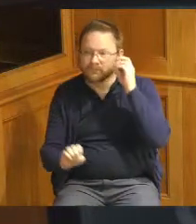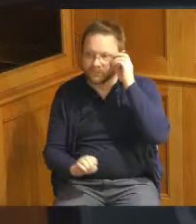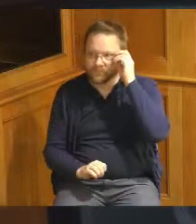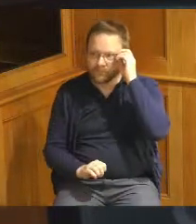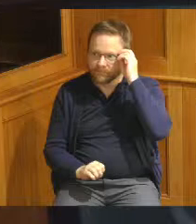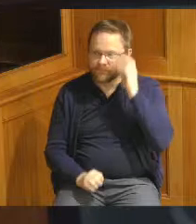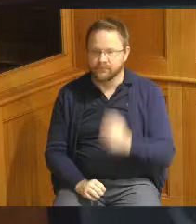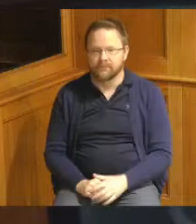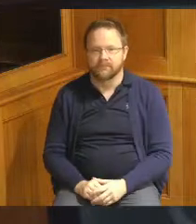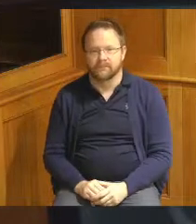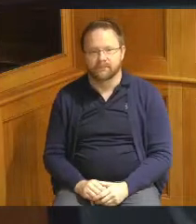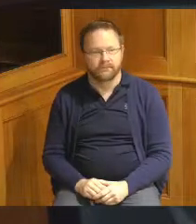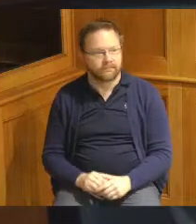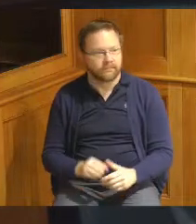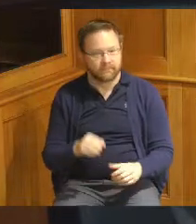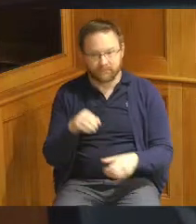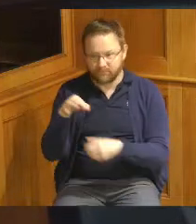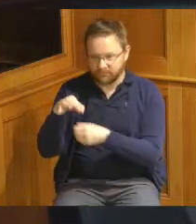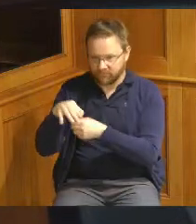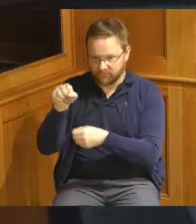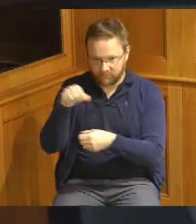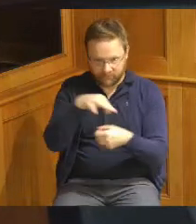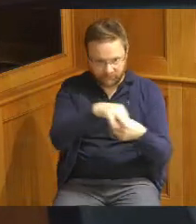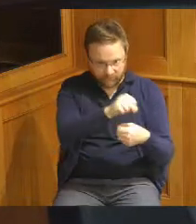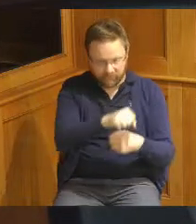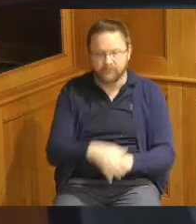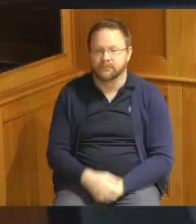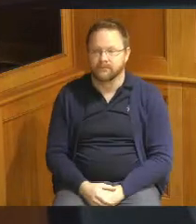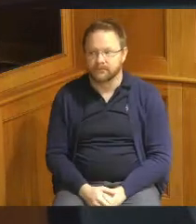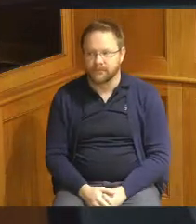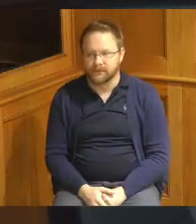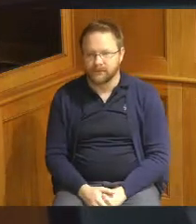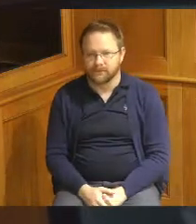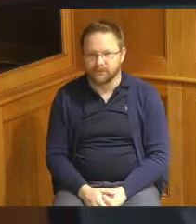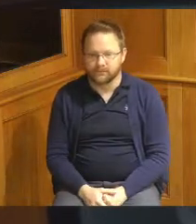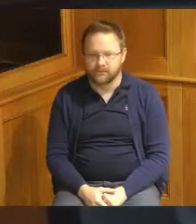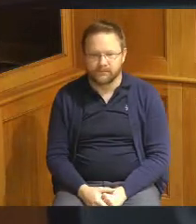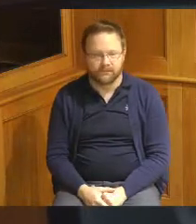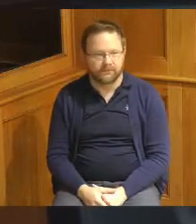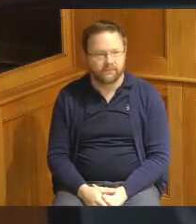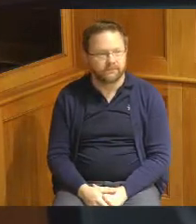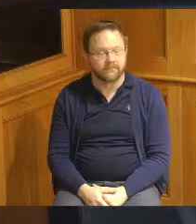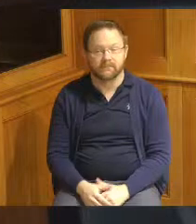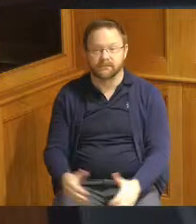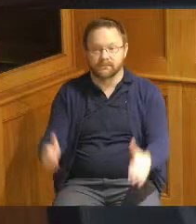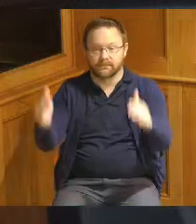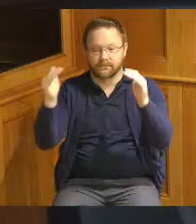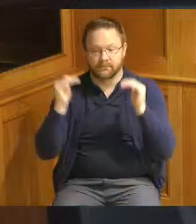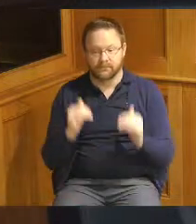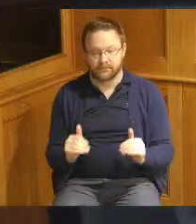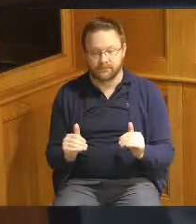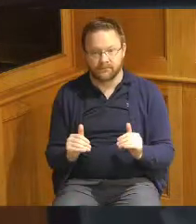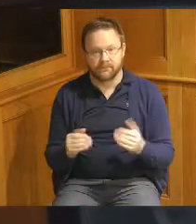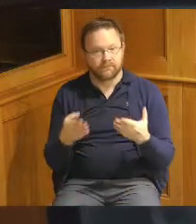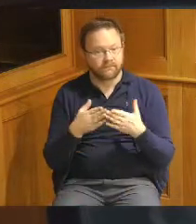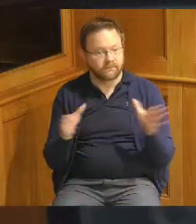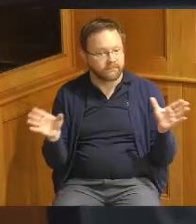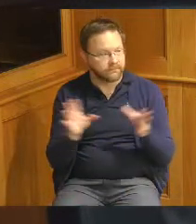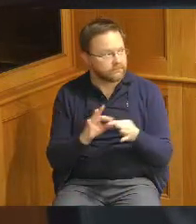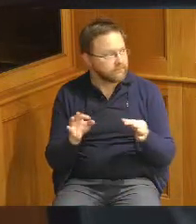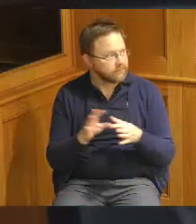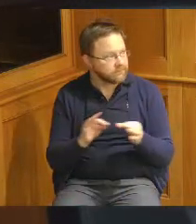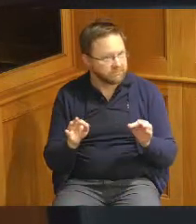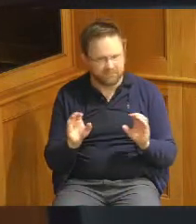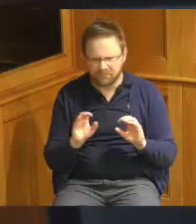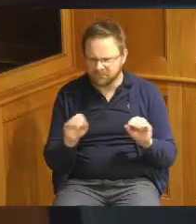Second. Commissioner Dreehouse. Yes? Commissioner Summer-Dumas. Yes. Thank you. The next item is public comments. I don't have